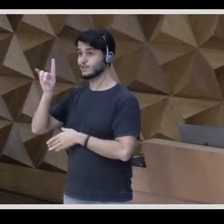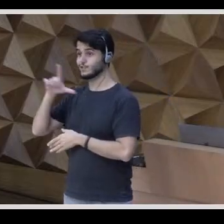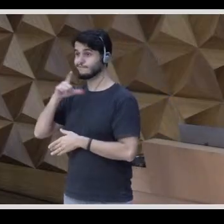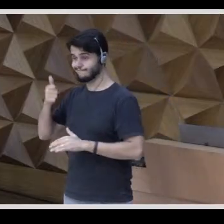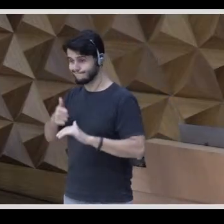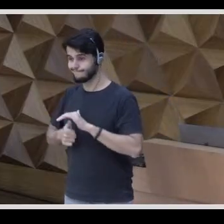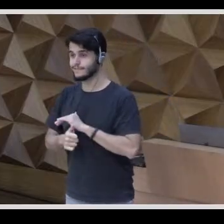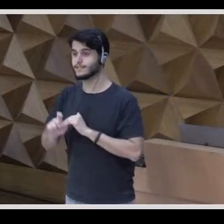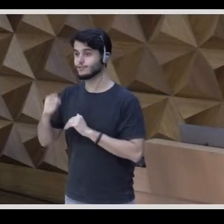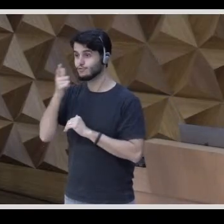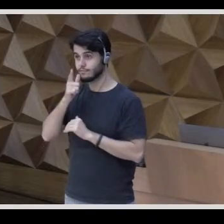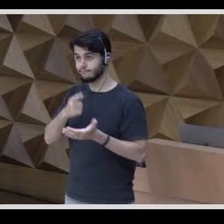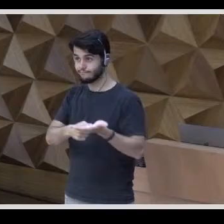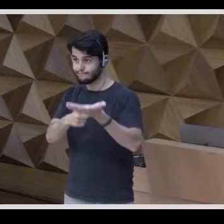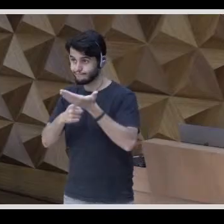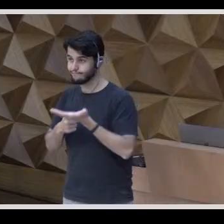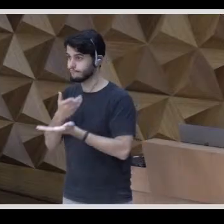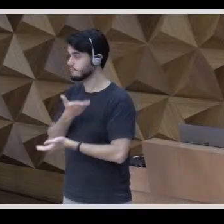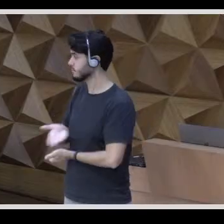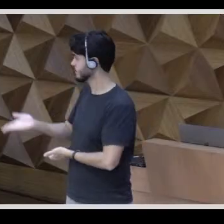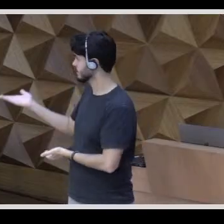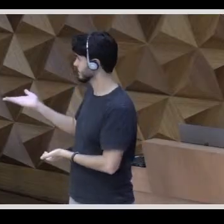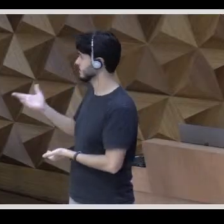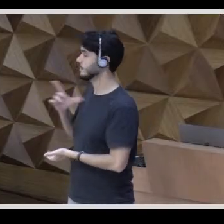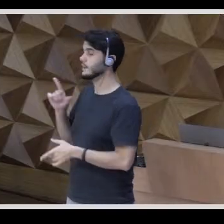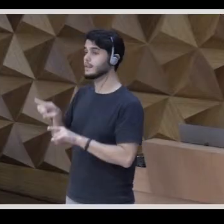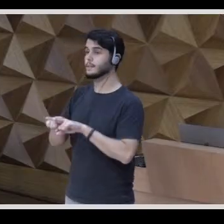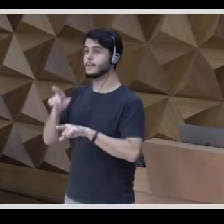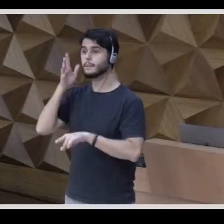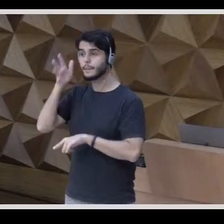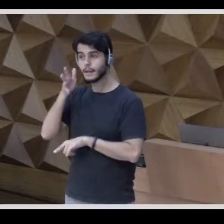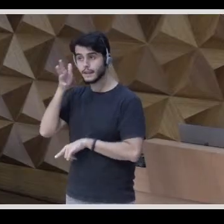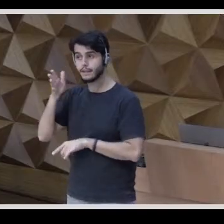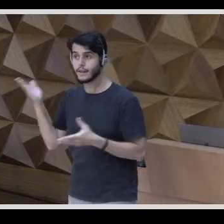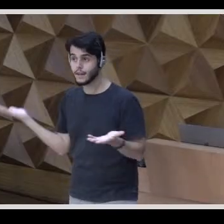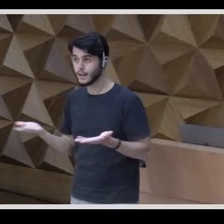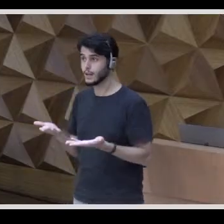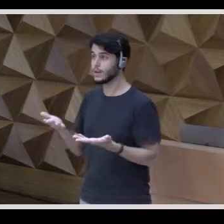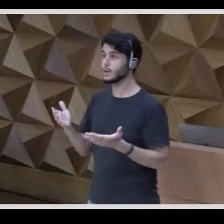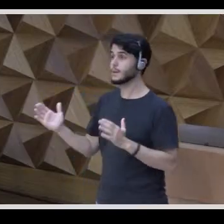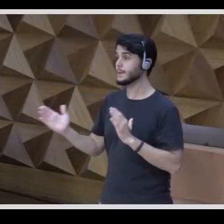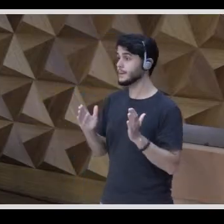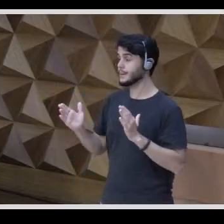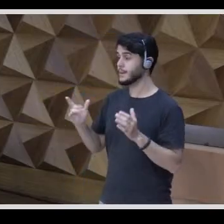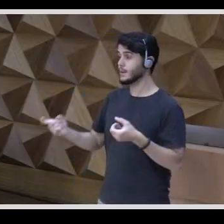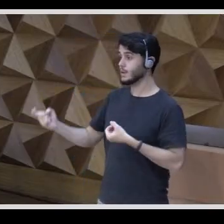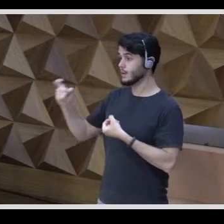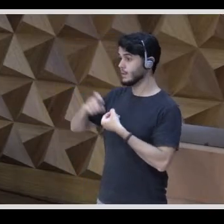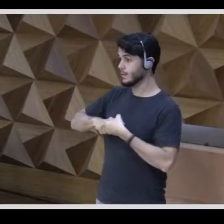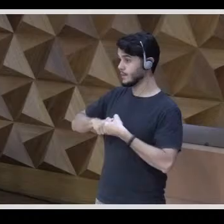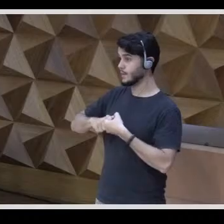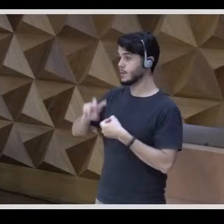Program. And now we are end this session and we come back at 2, if you will. Thank you.